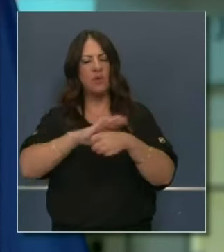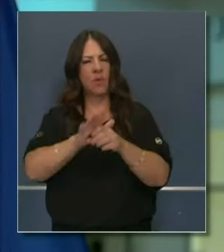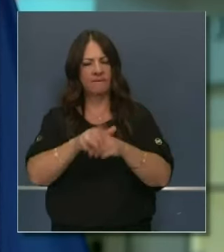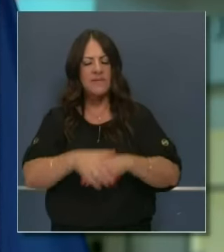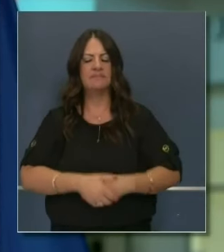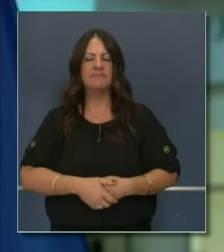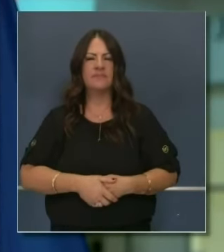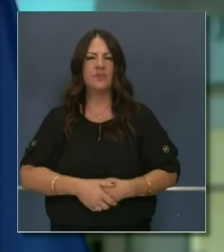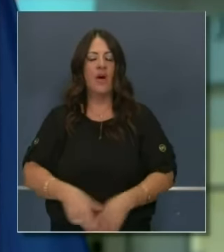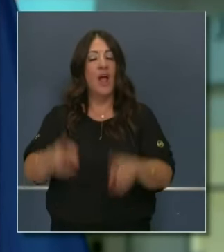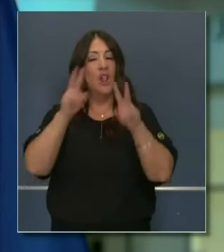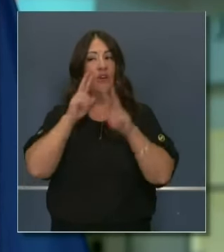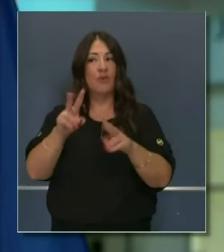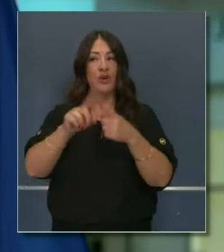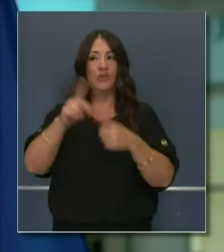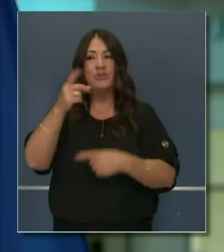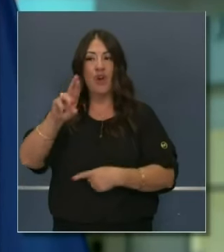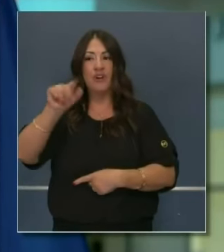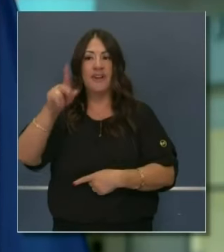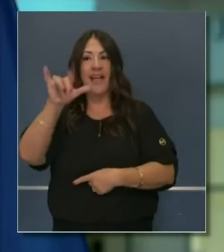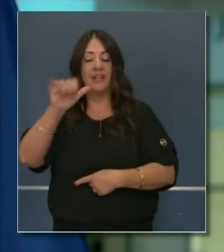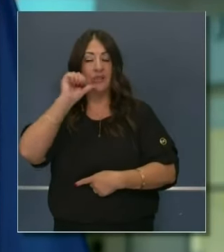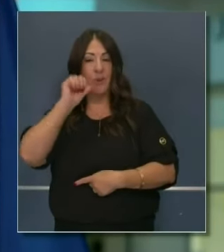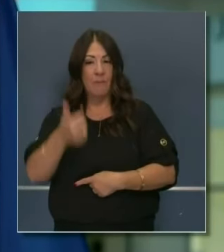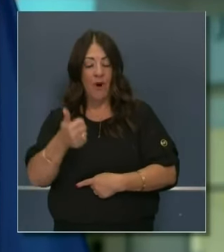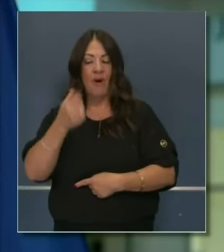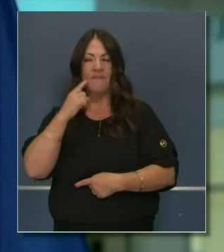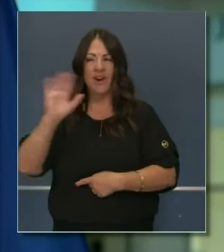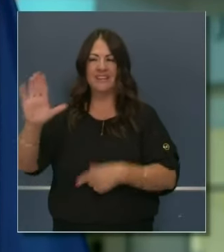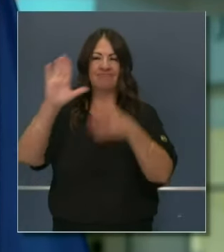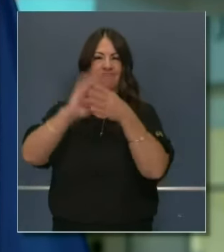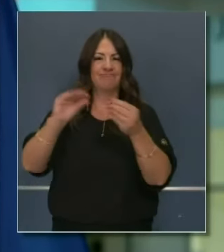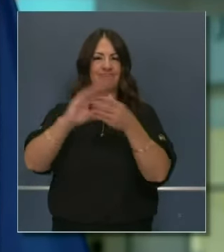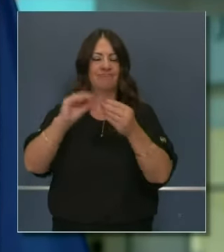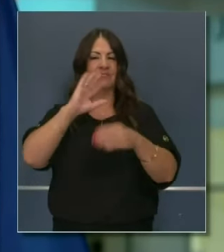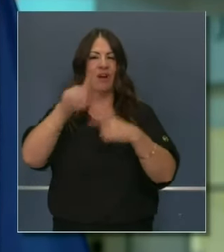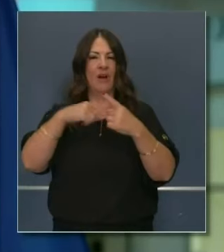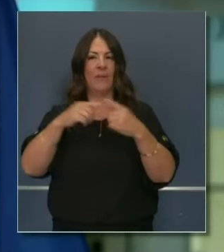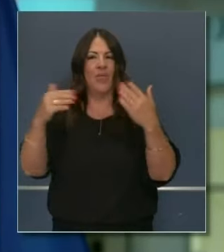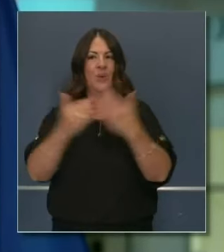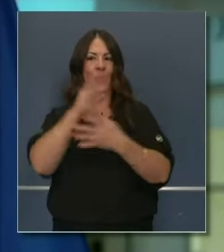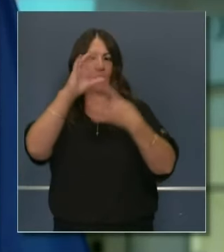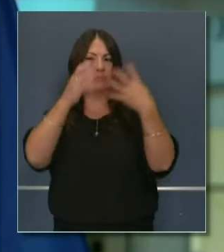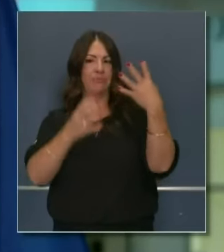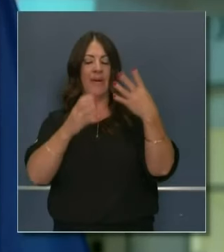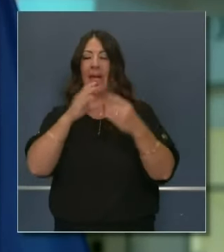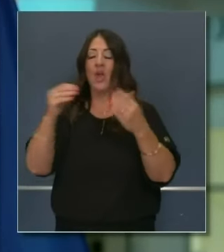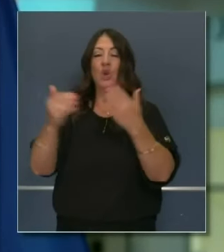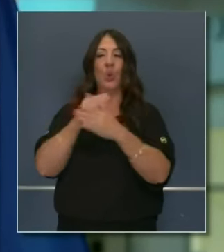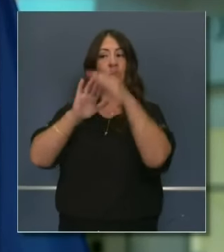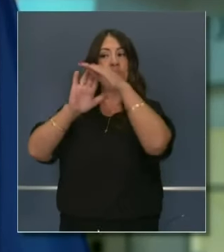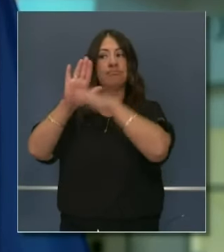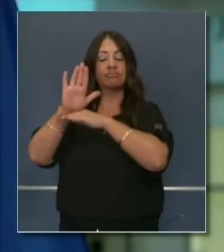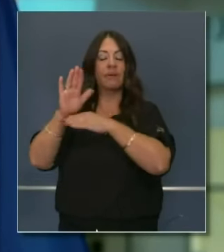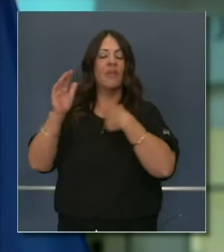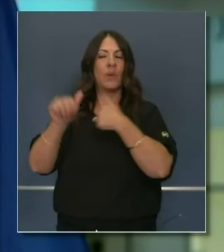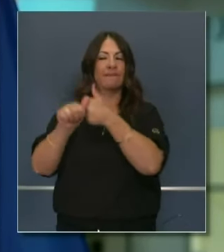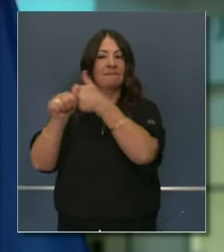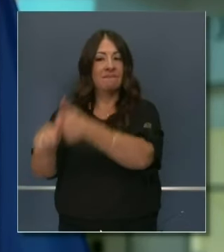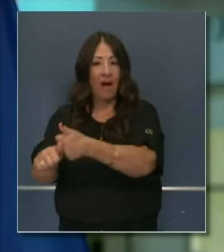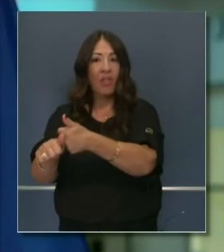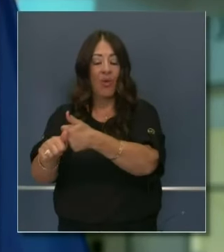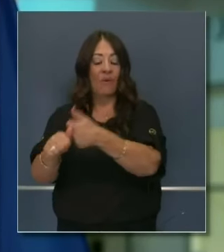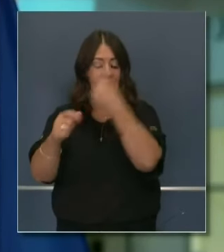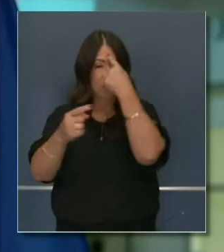tomorrow, let's look forward to Dr. Galley's presentation, an update on tiered status and some new guidelines that will be put